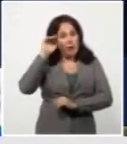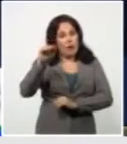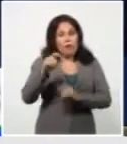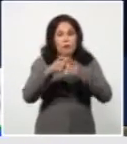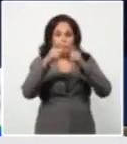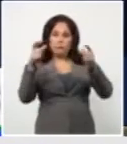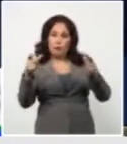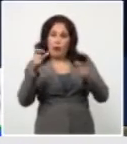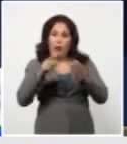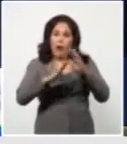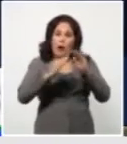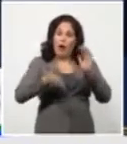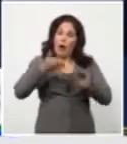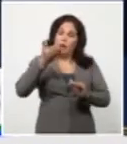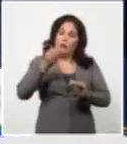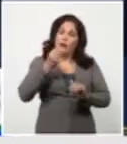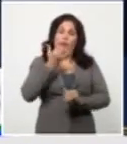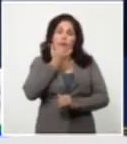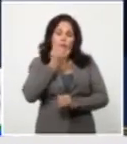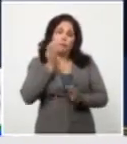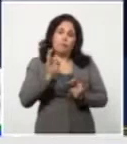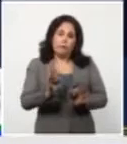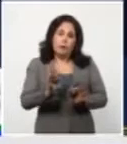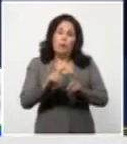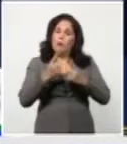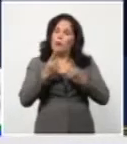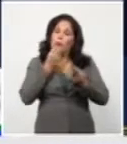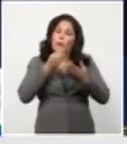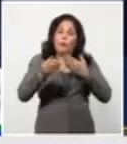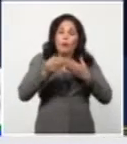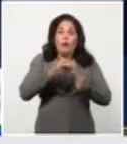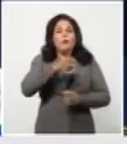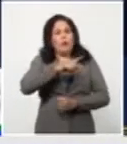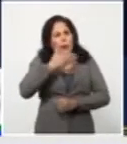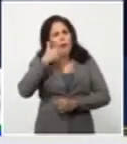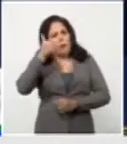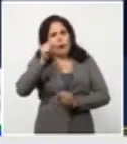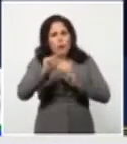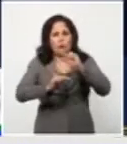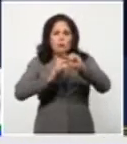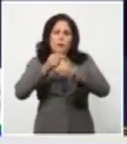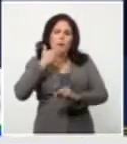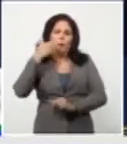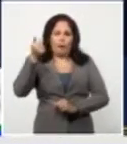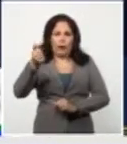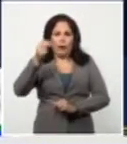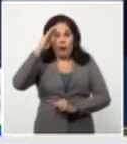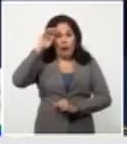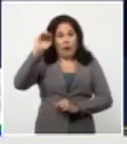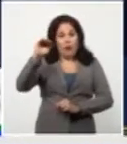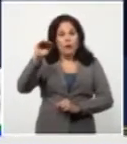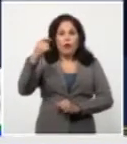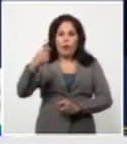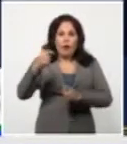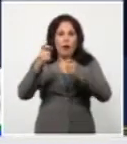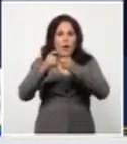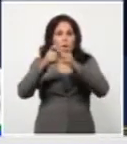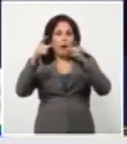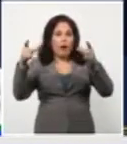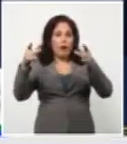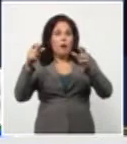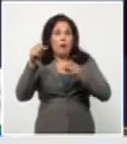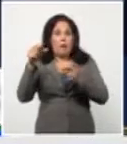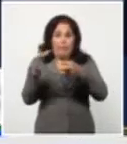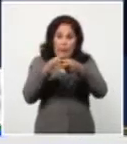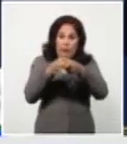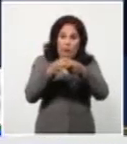discharges yesterday. We had more admissions than discharges, and as we always